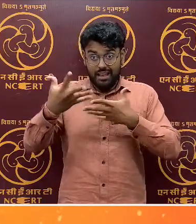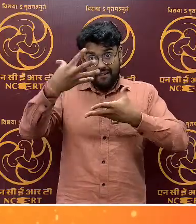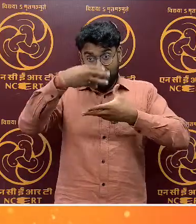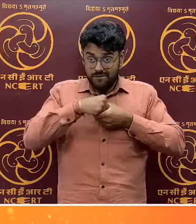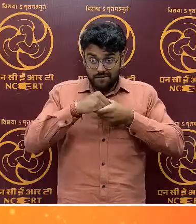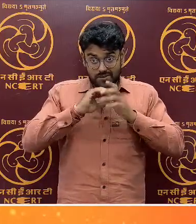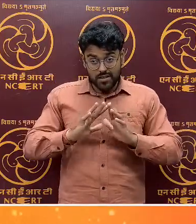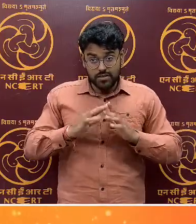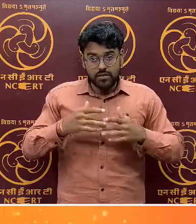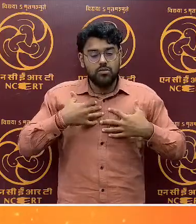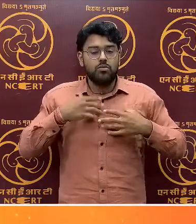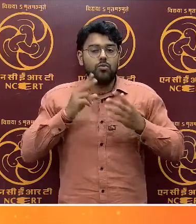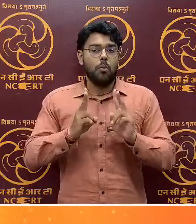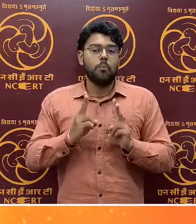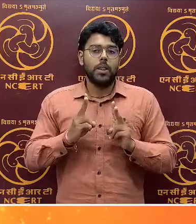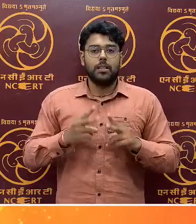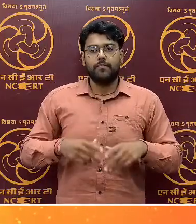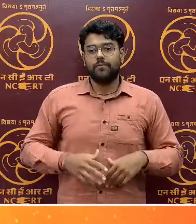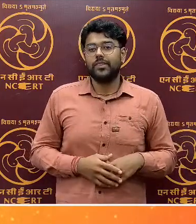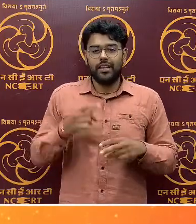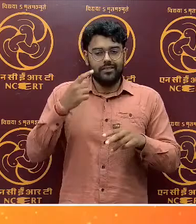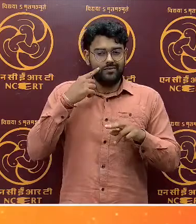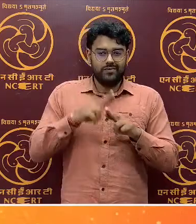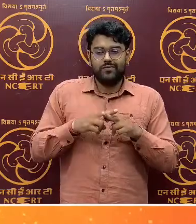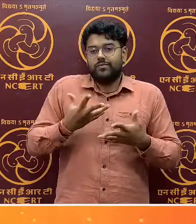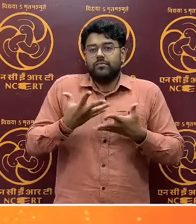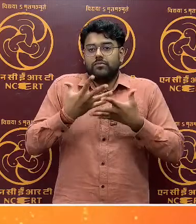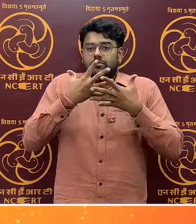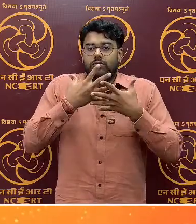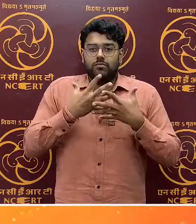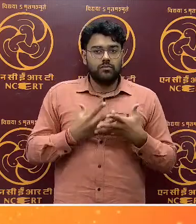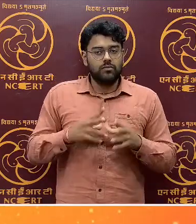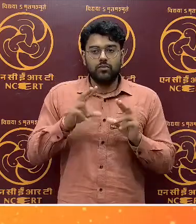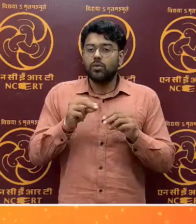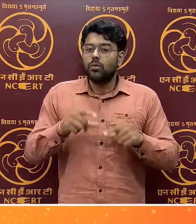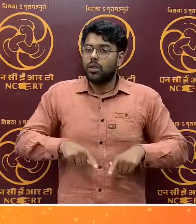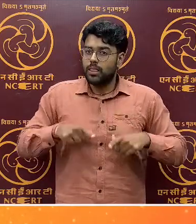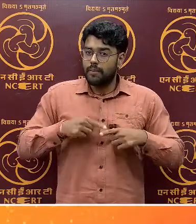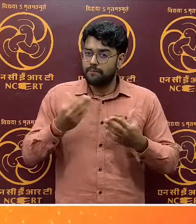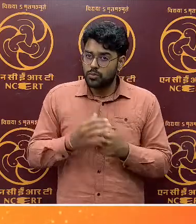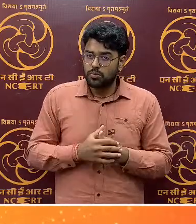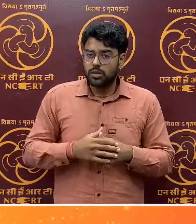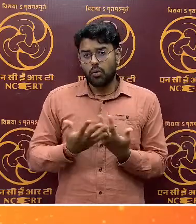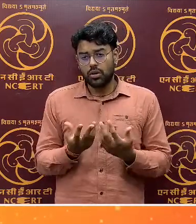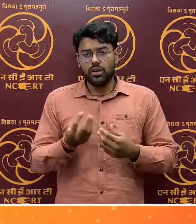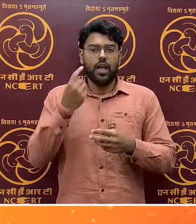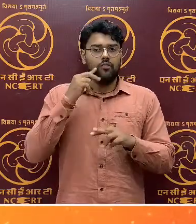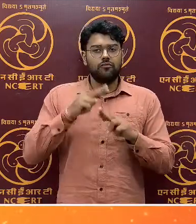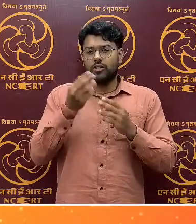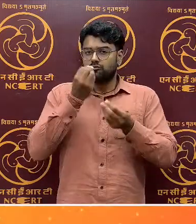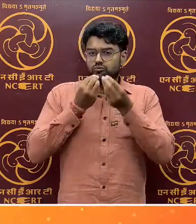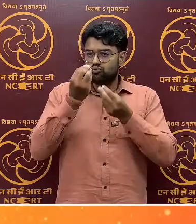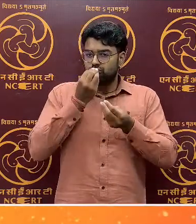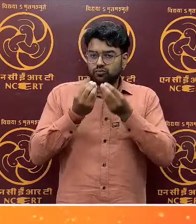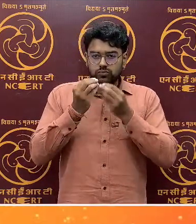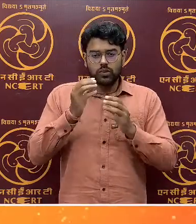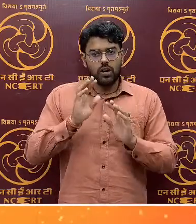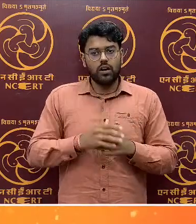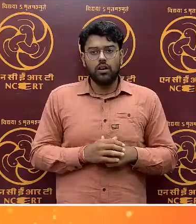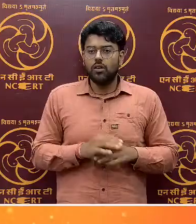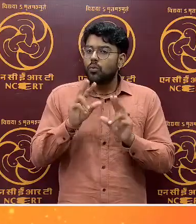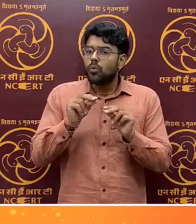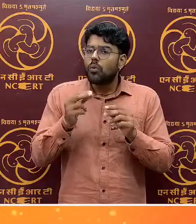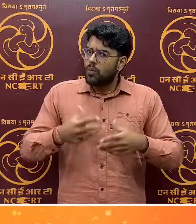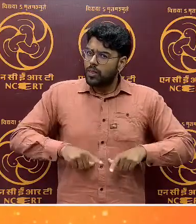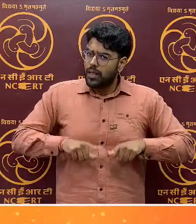normally. See, we cannot survive if we are not breathing, if we are not eating, that waste needs to be